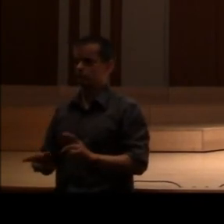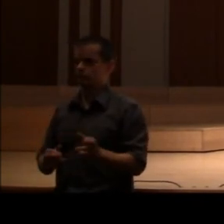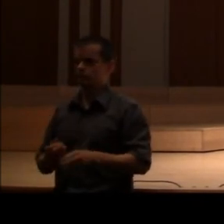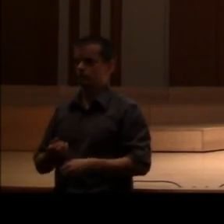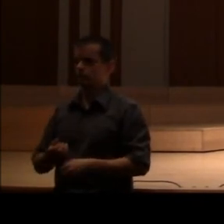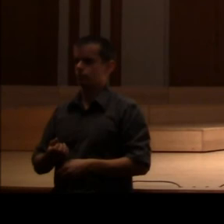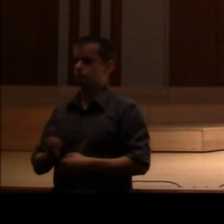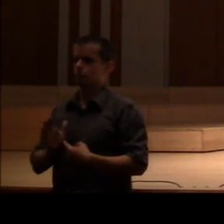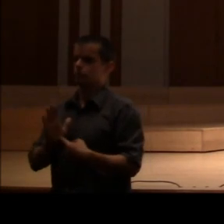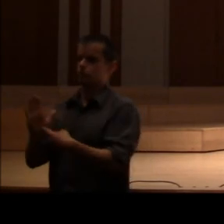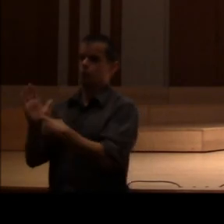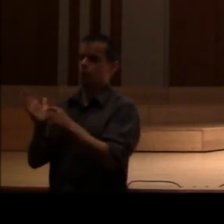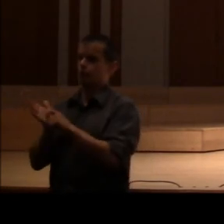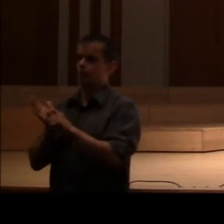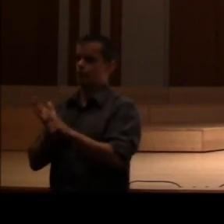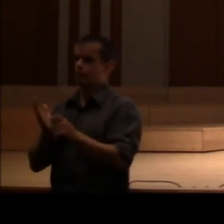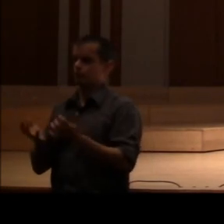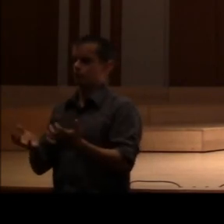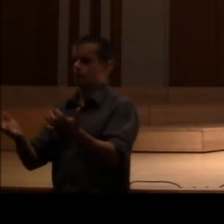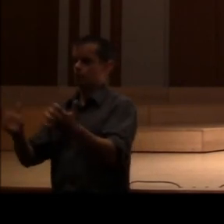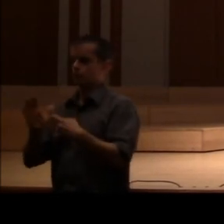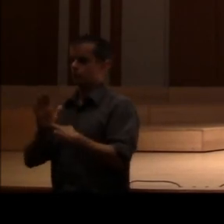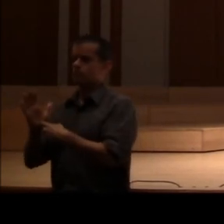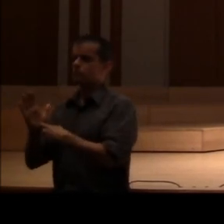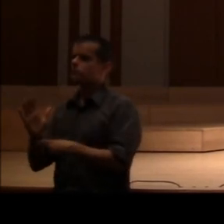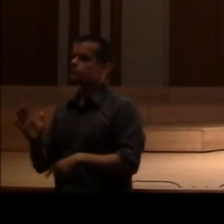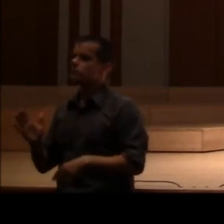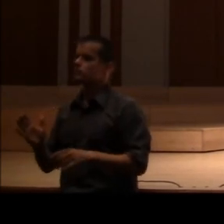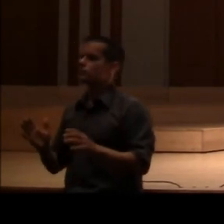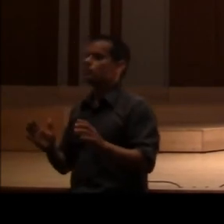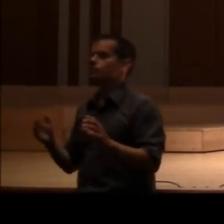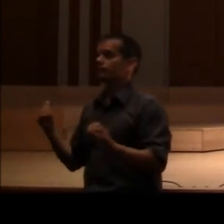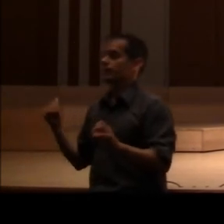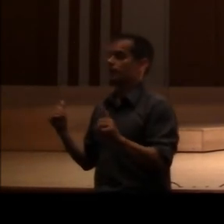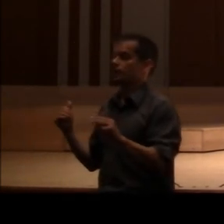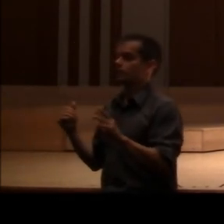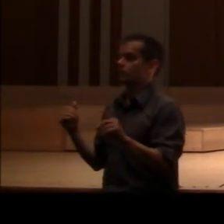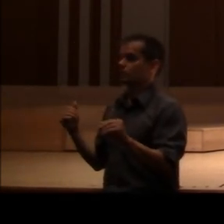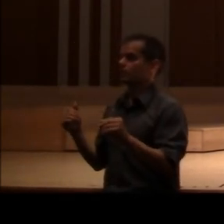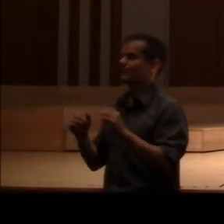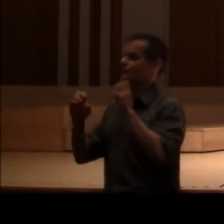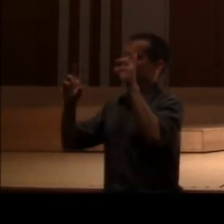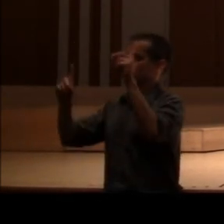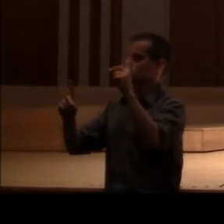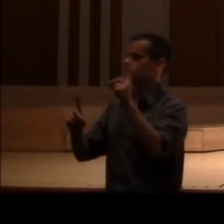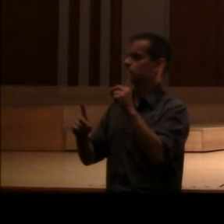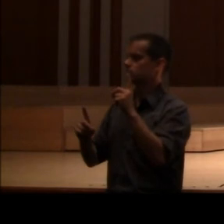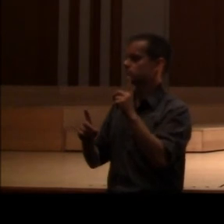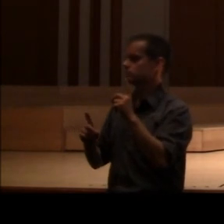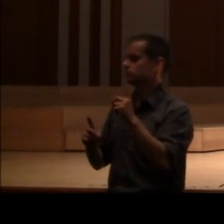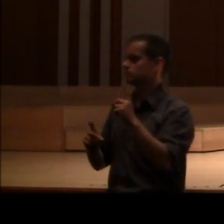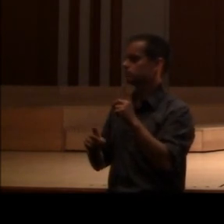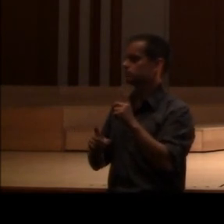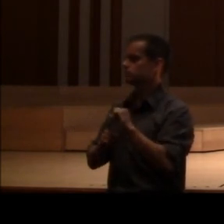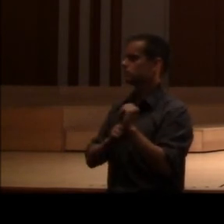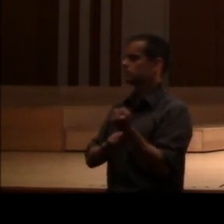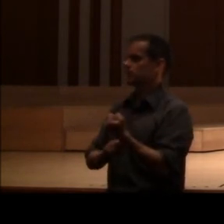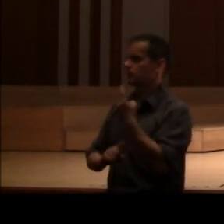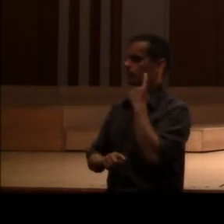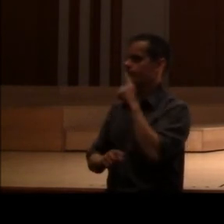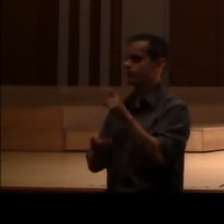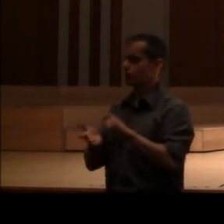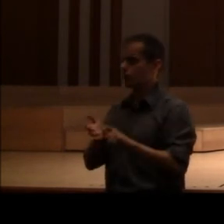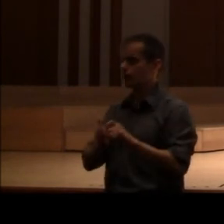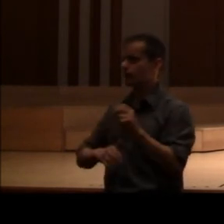this was a really great example of a social network, Edmodo, an educational one, being used for writing and for students to build